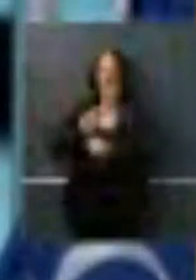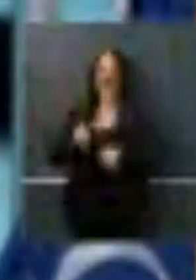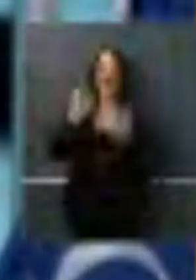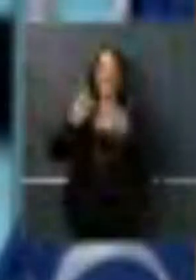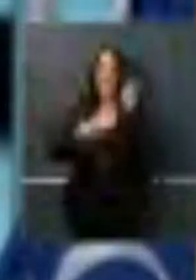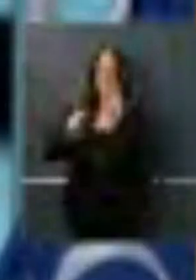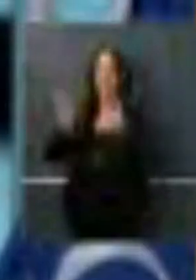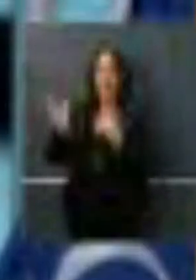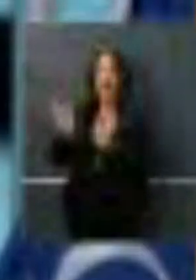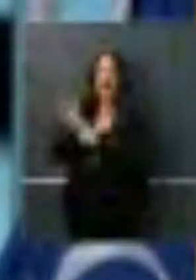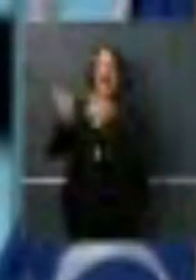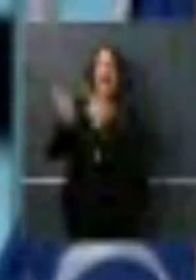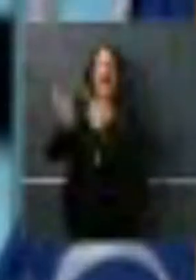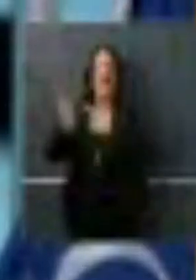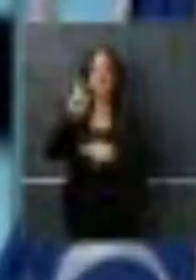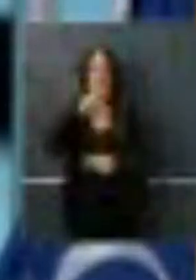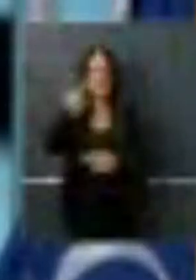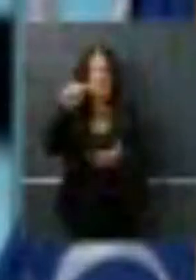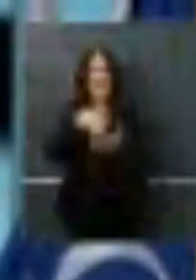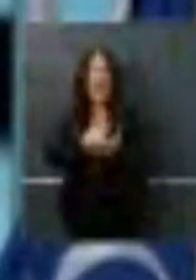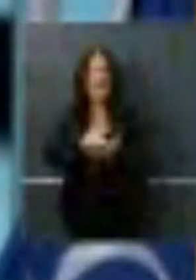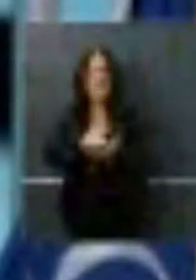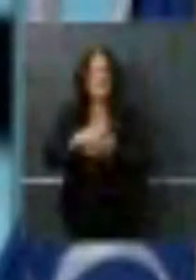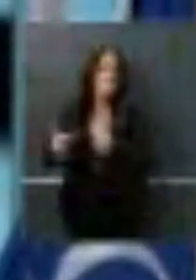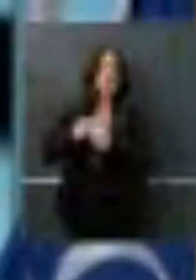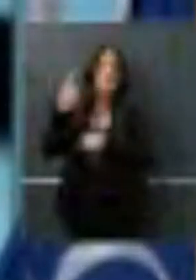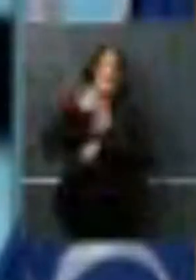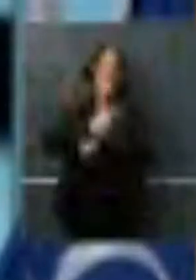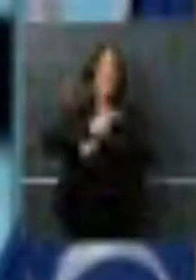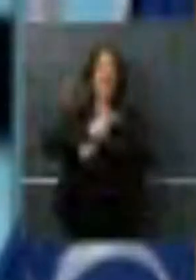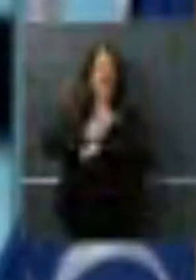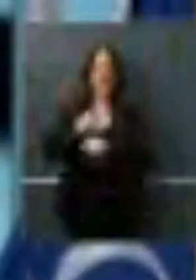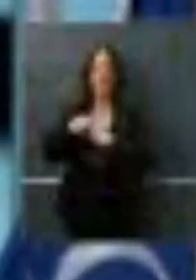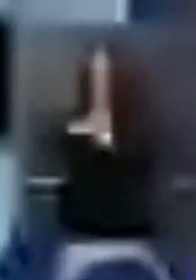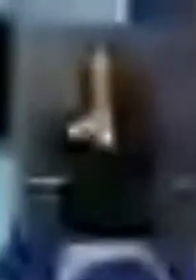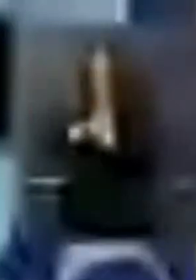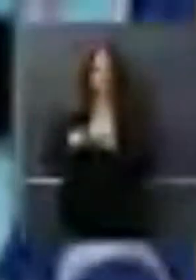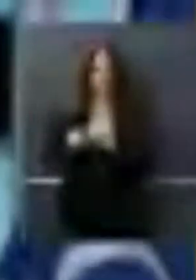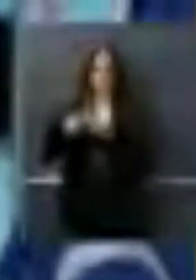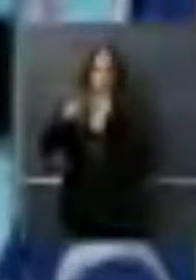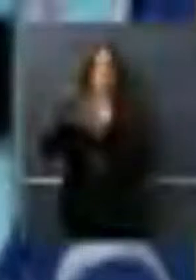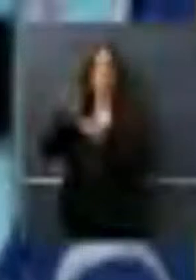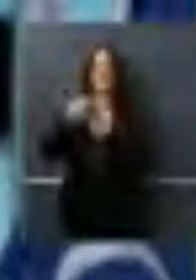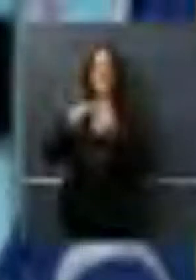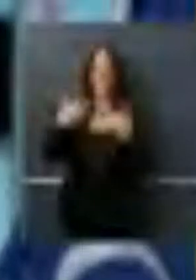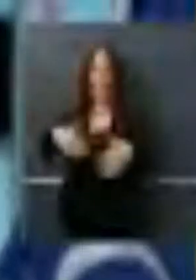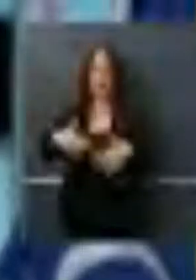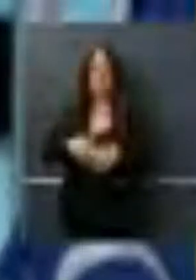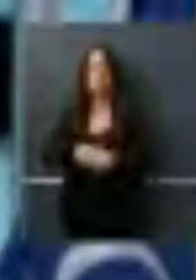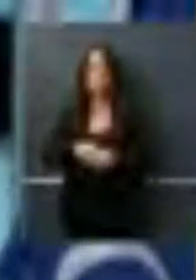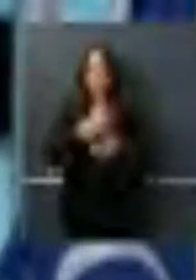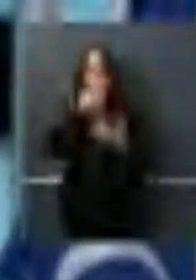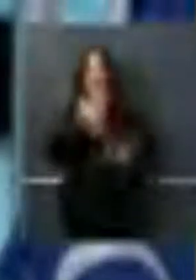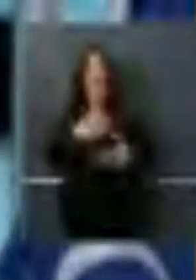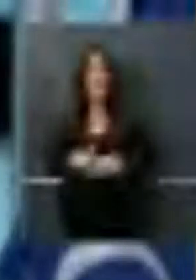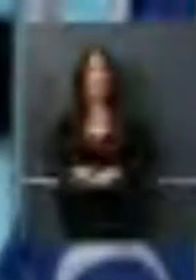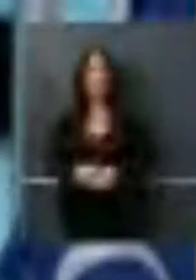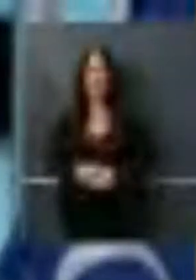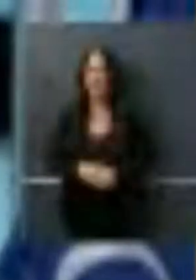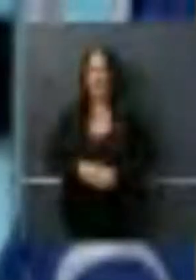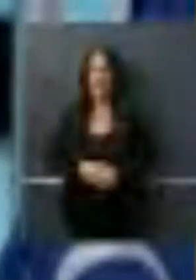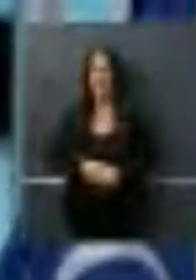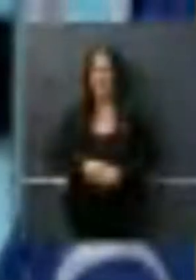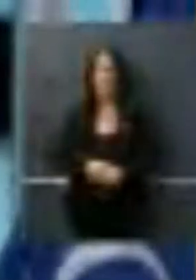that site. And I just want to thank all of you that did do that, and all of you that are thinking about it. Just remind you, Californians for